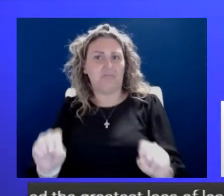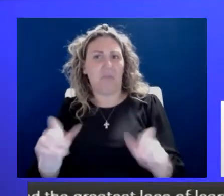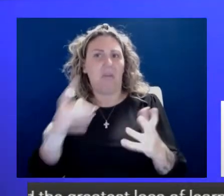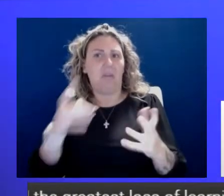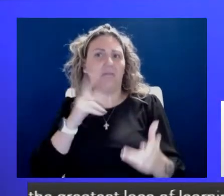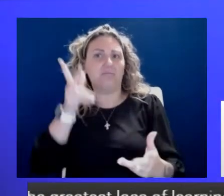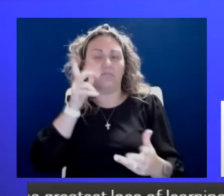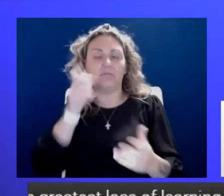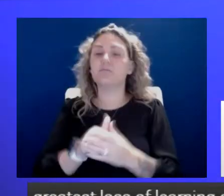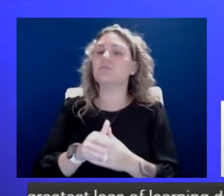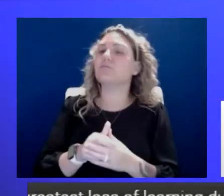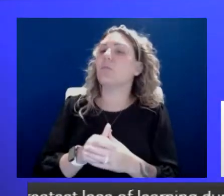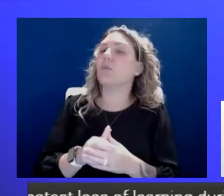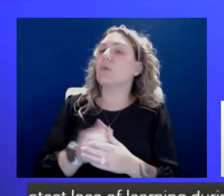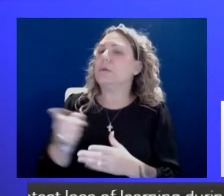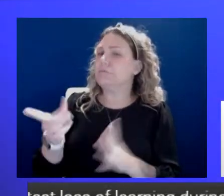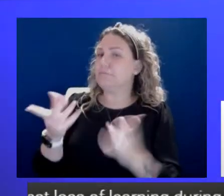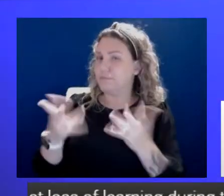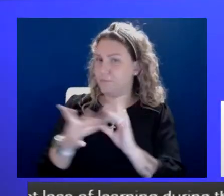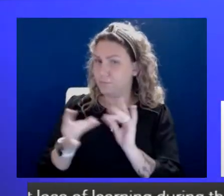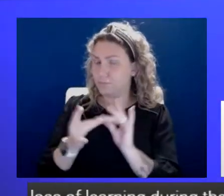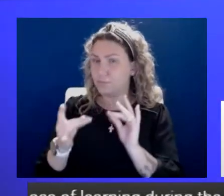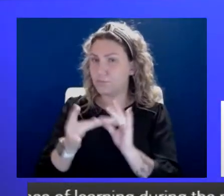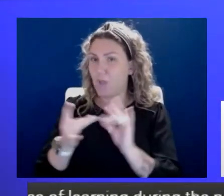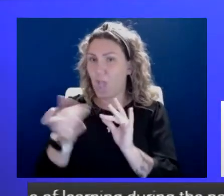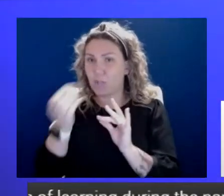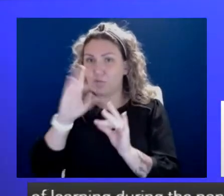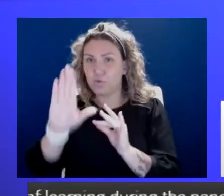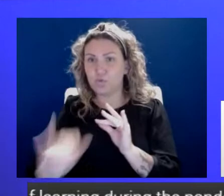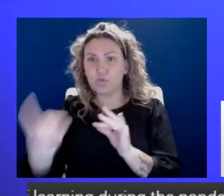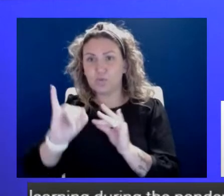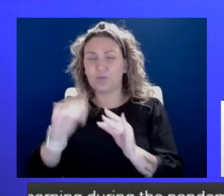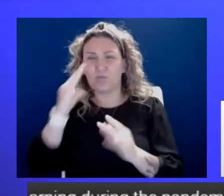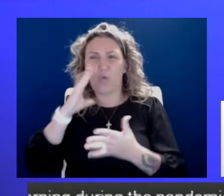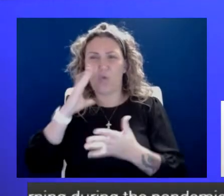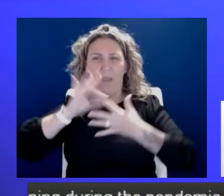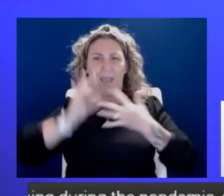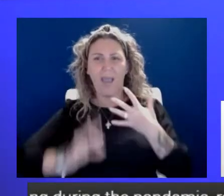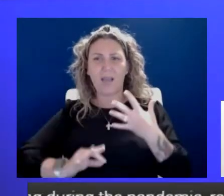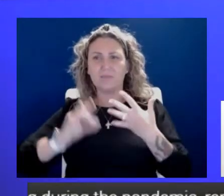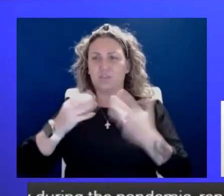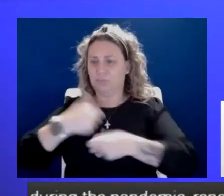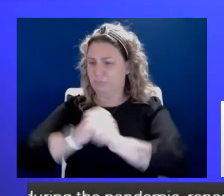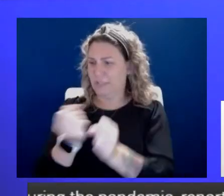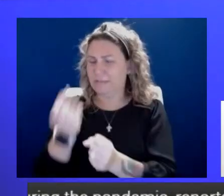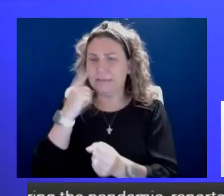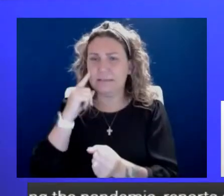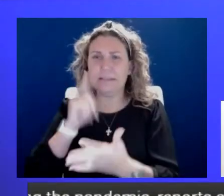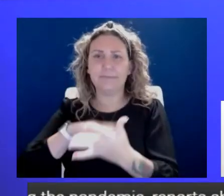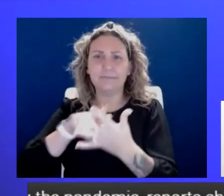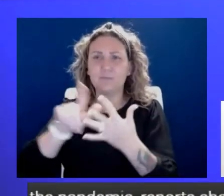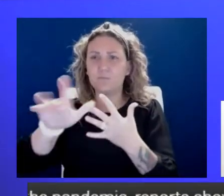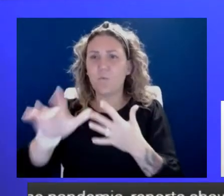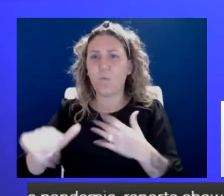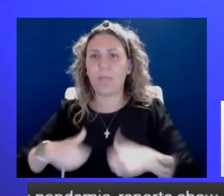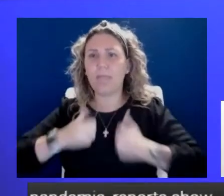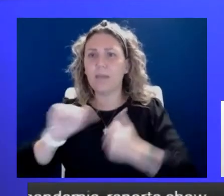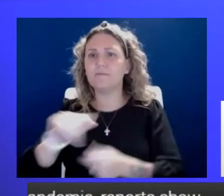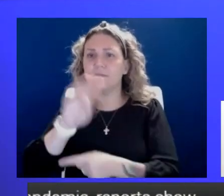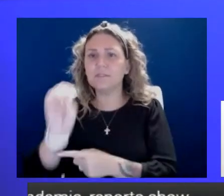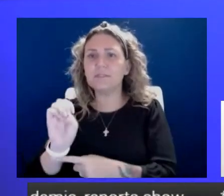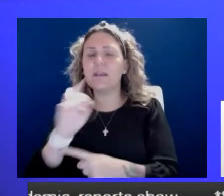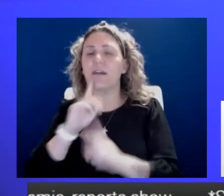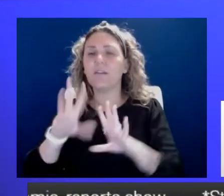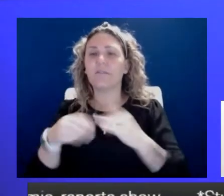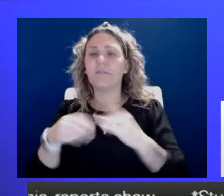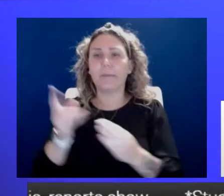said, understanding your insurance, knowing your options when you're choosing insurance, what makes sense for your lifestyle, family history,